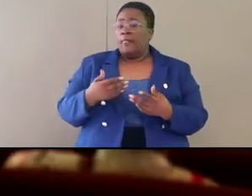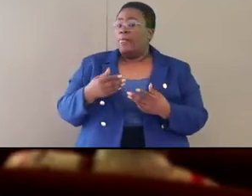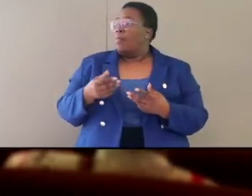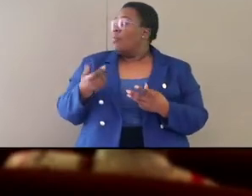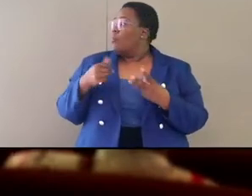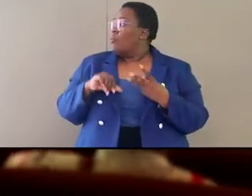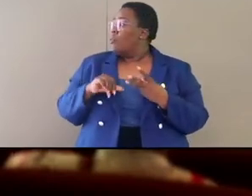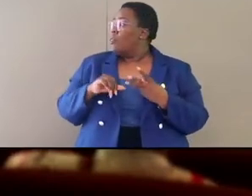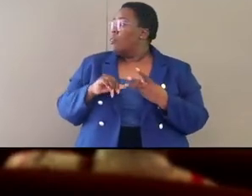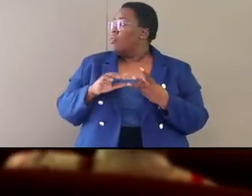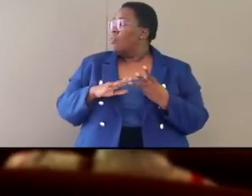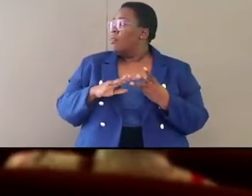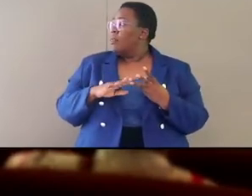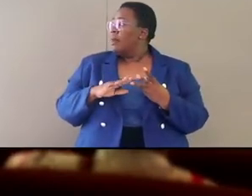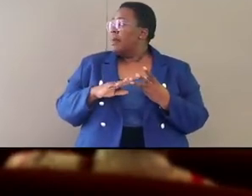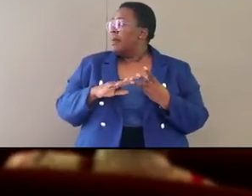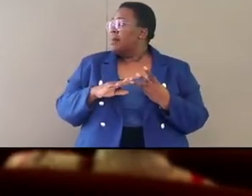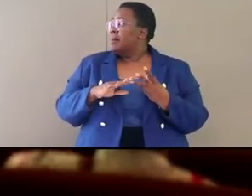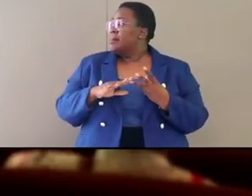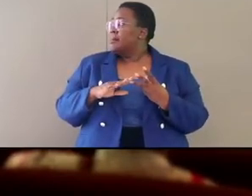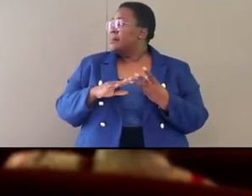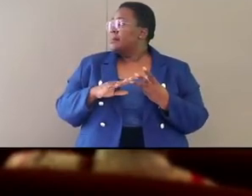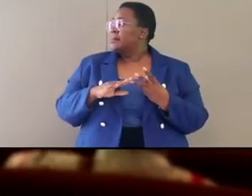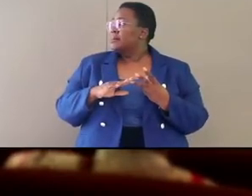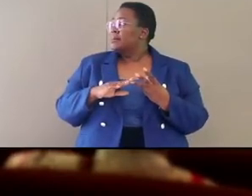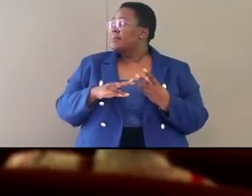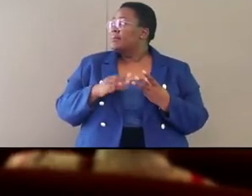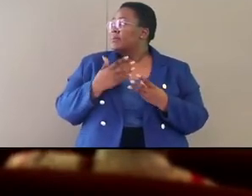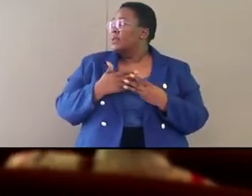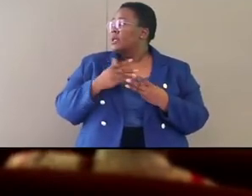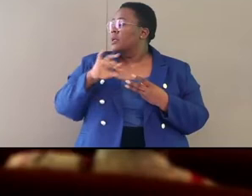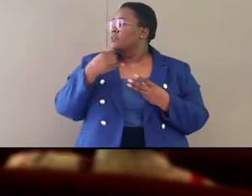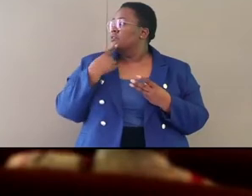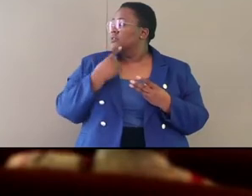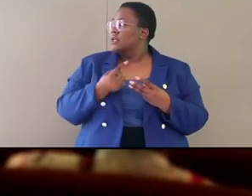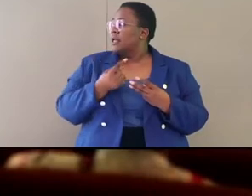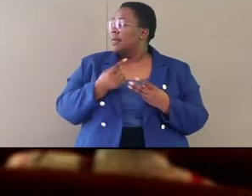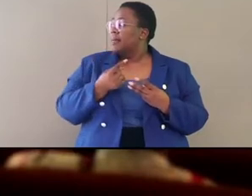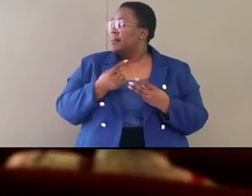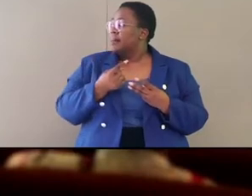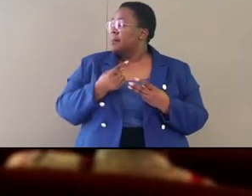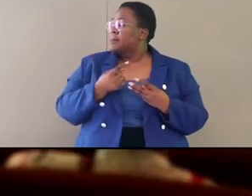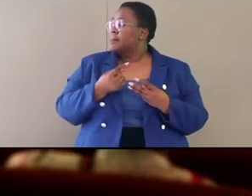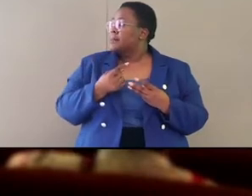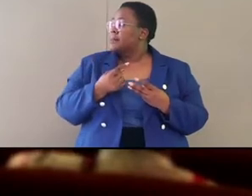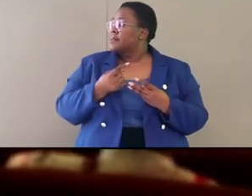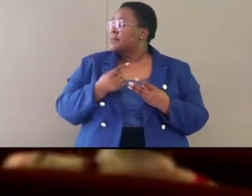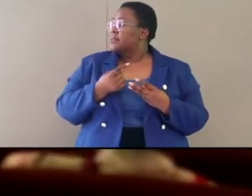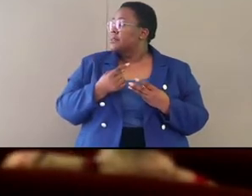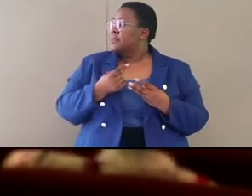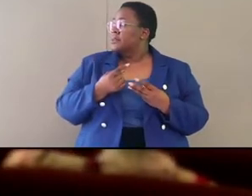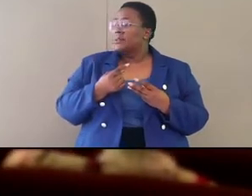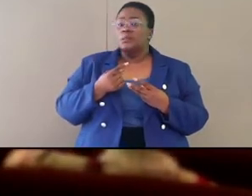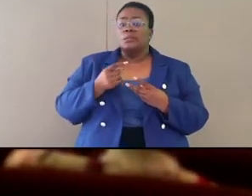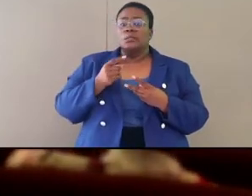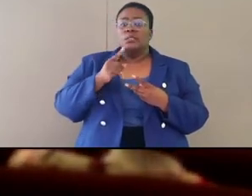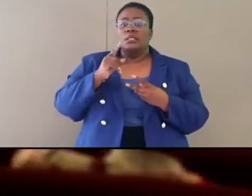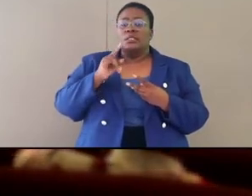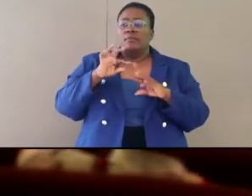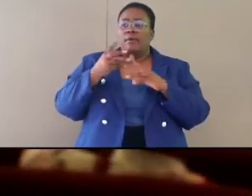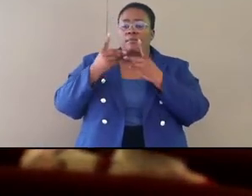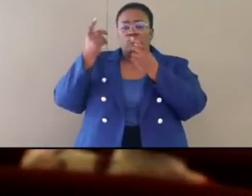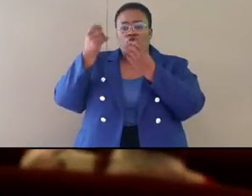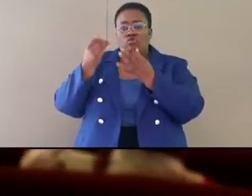Ken said, who's not in the room? Whew! Okay, so can I just say you said at the beginning the two categories were not here and treasury is an important one.